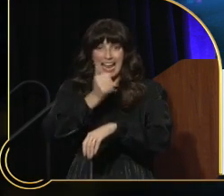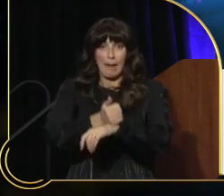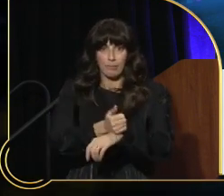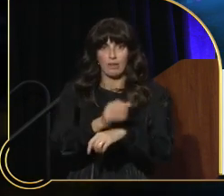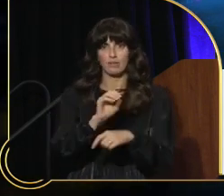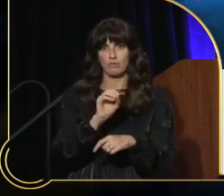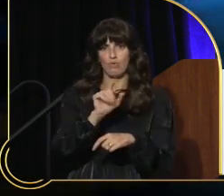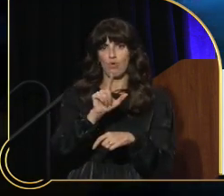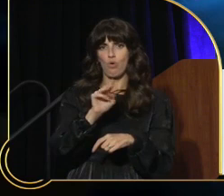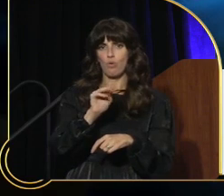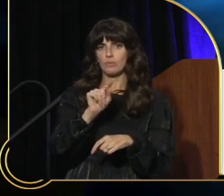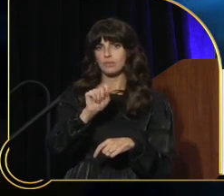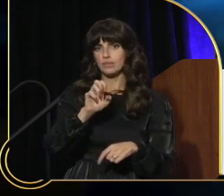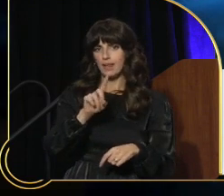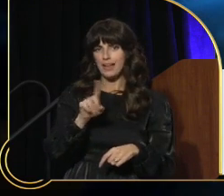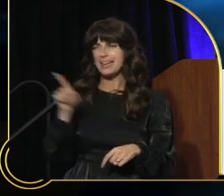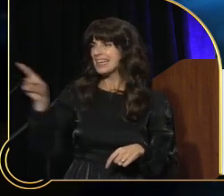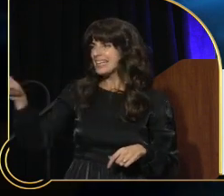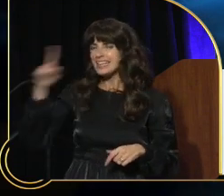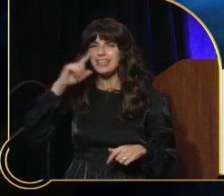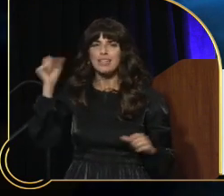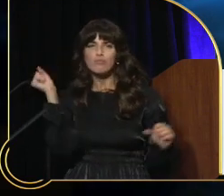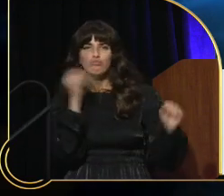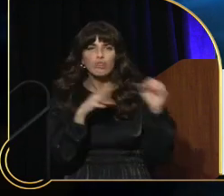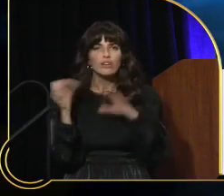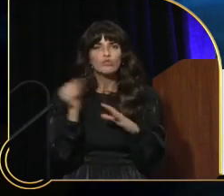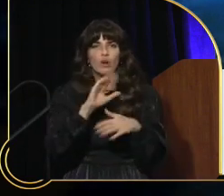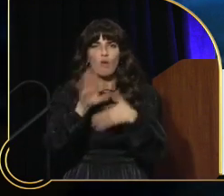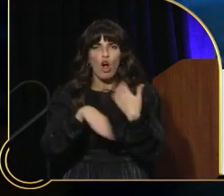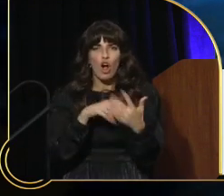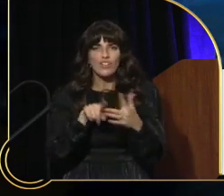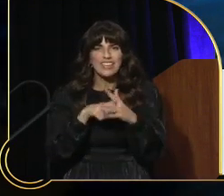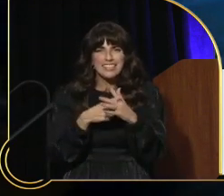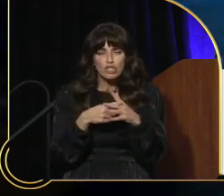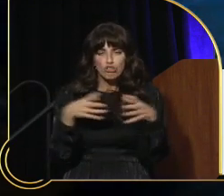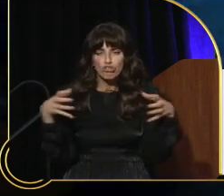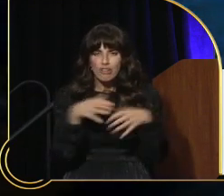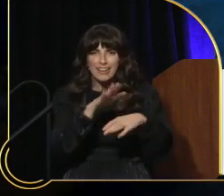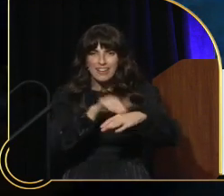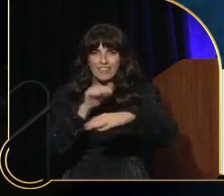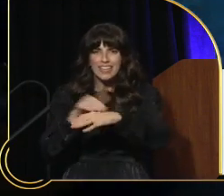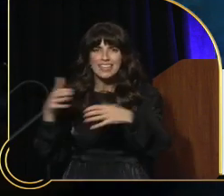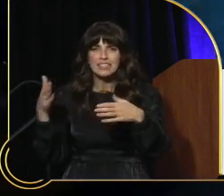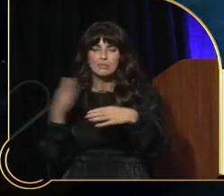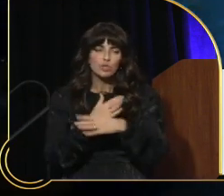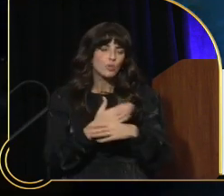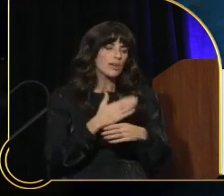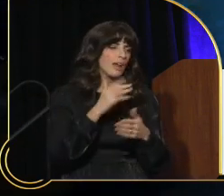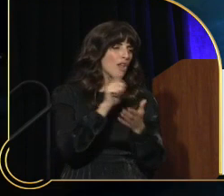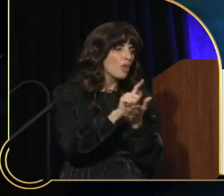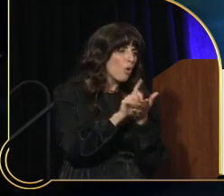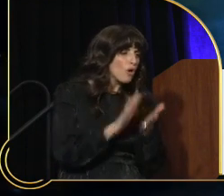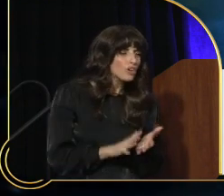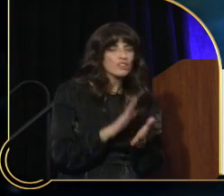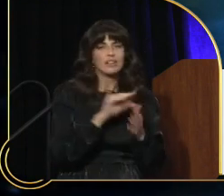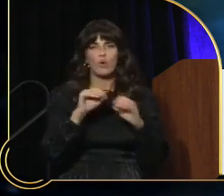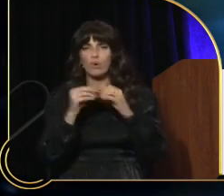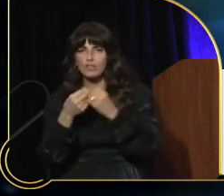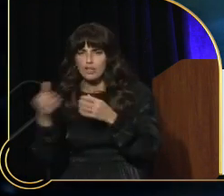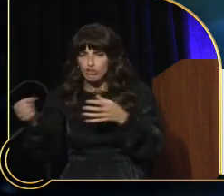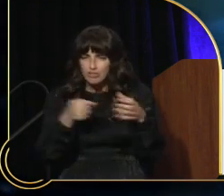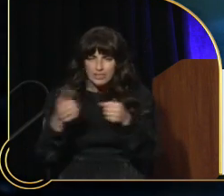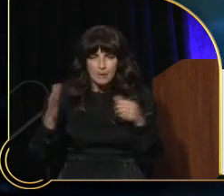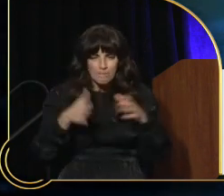Ira brainstormed the initial convenings between litigators and organizations to set out a strategic